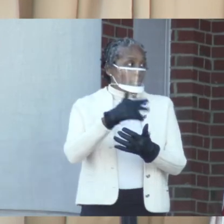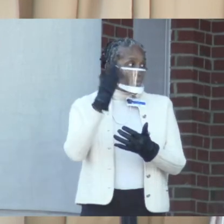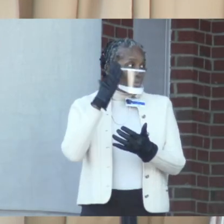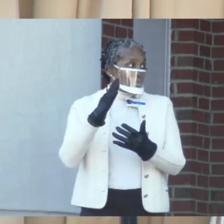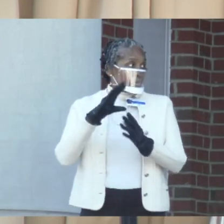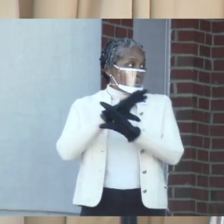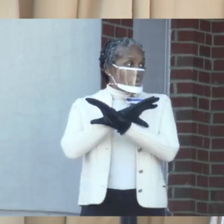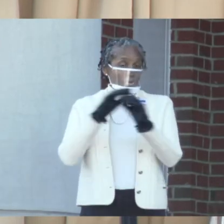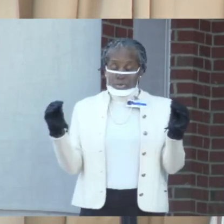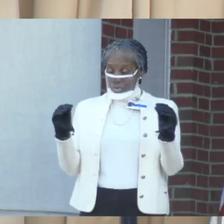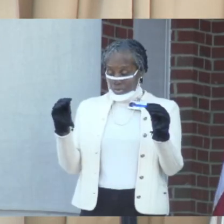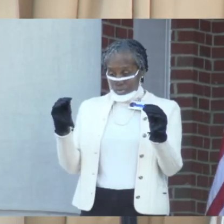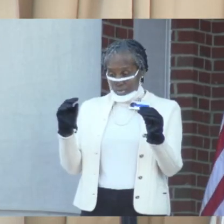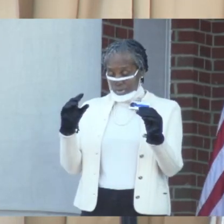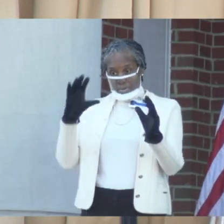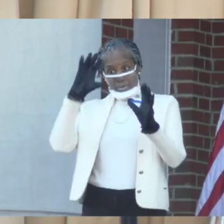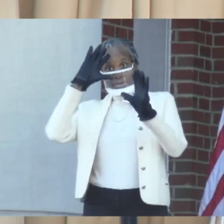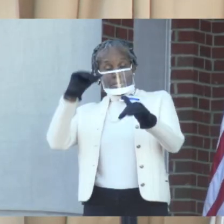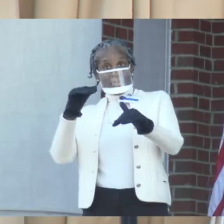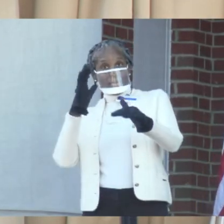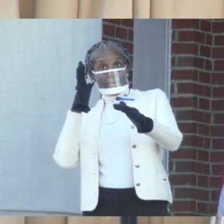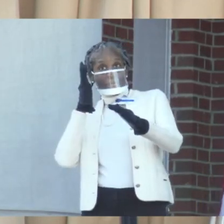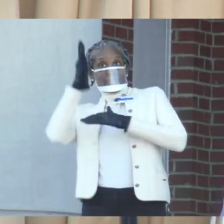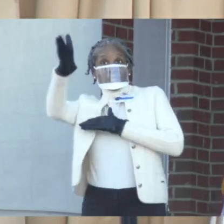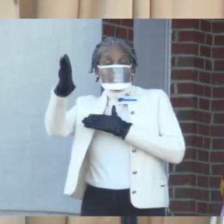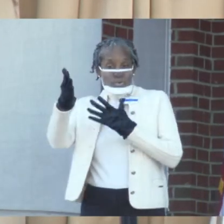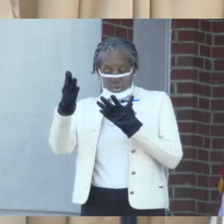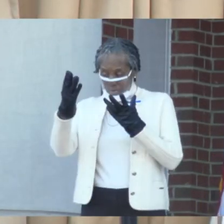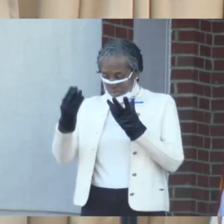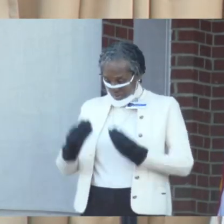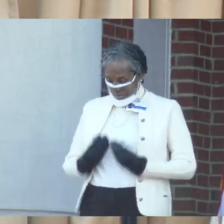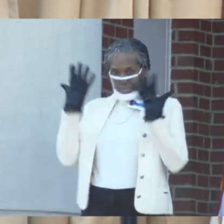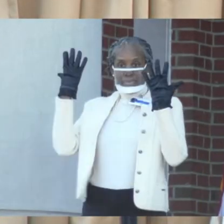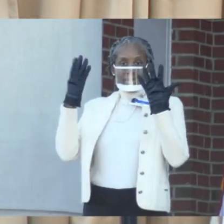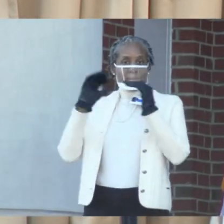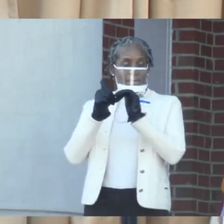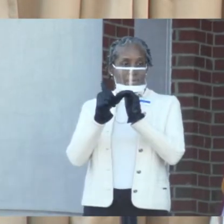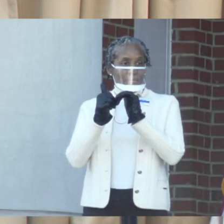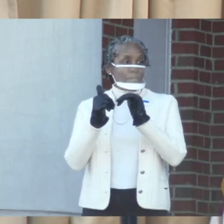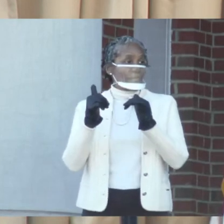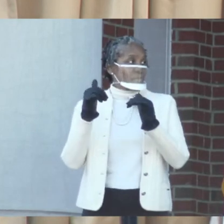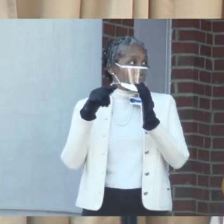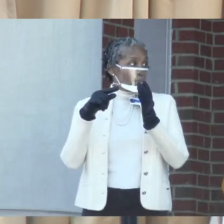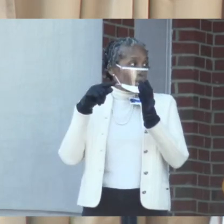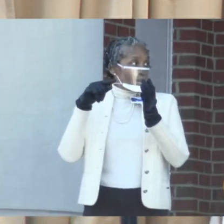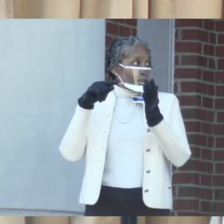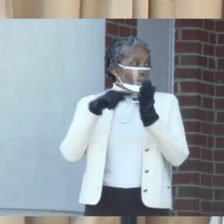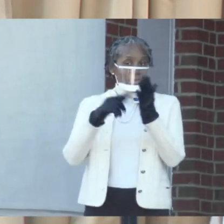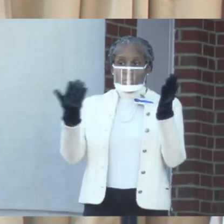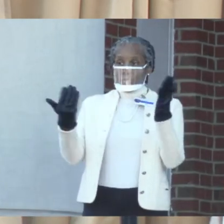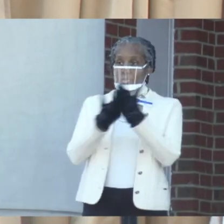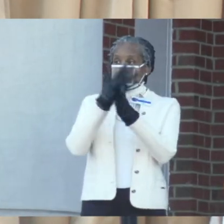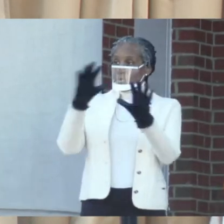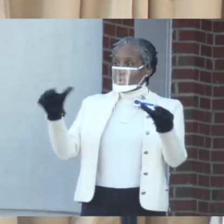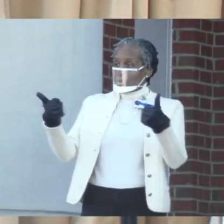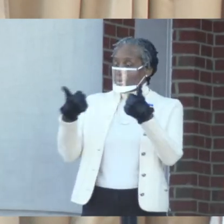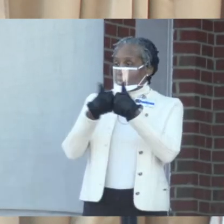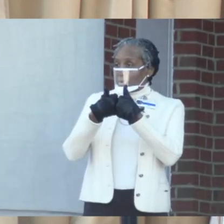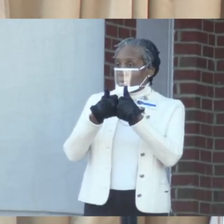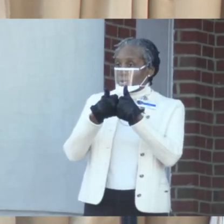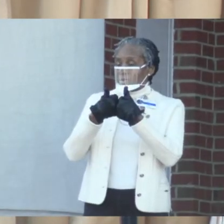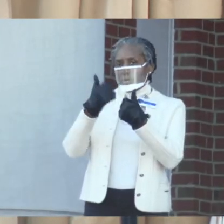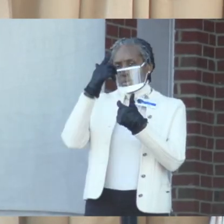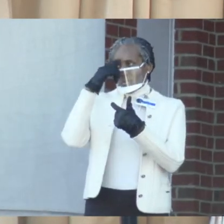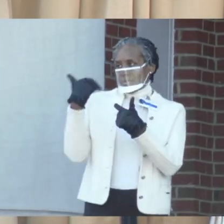when we least expect it. The curious nature about a thing called challenge is it reminds